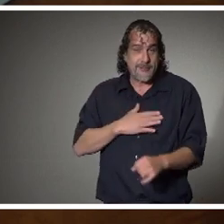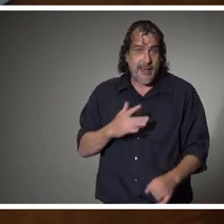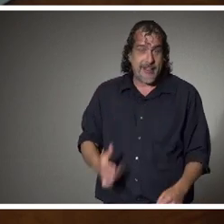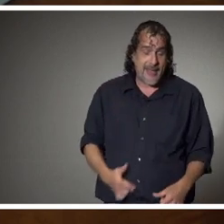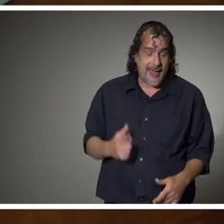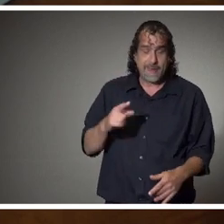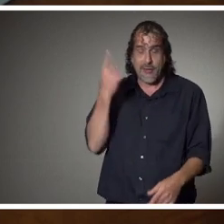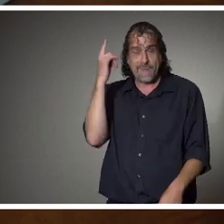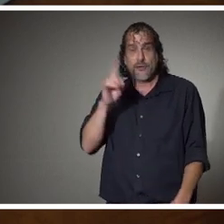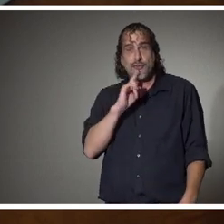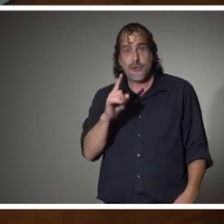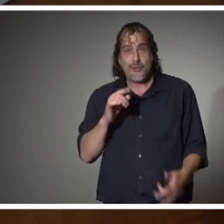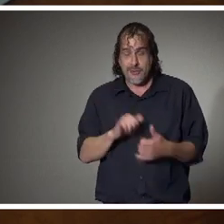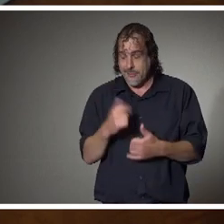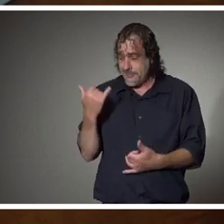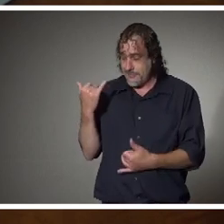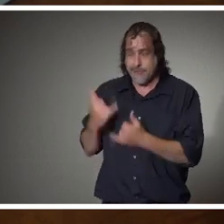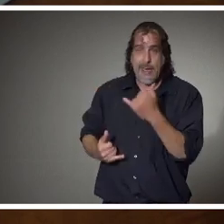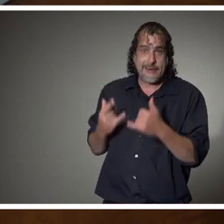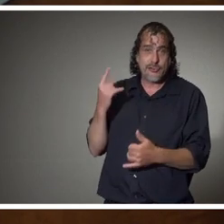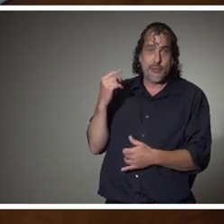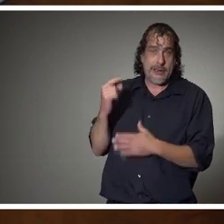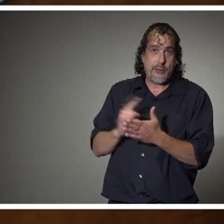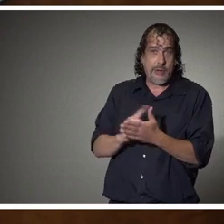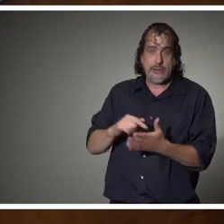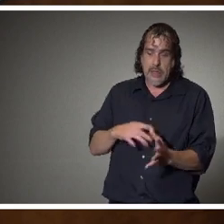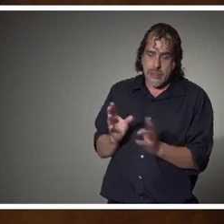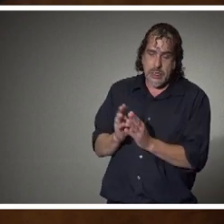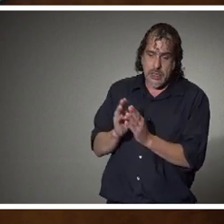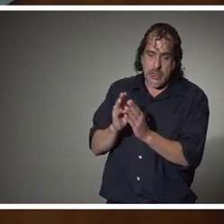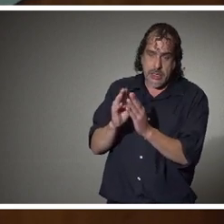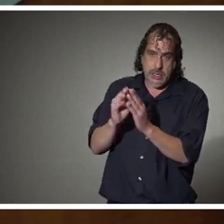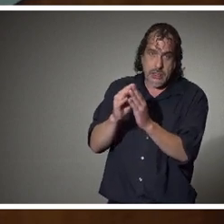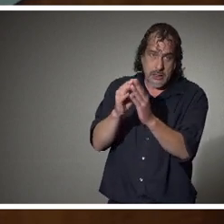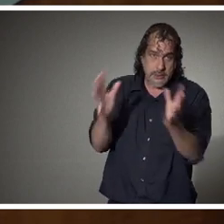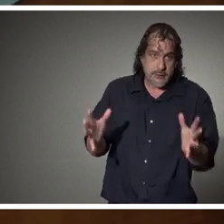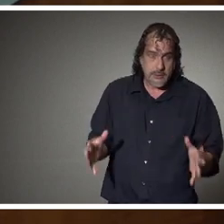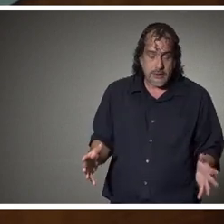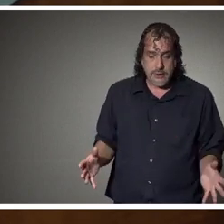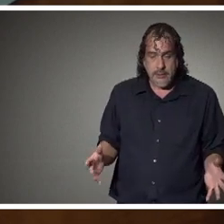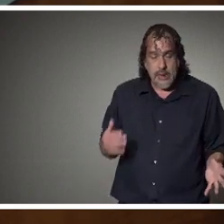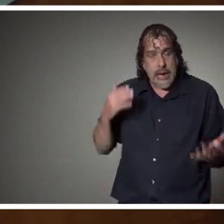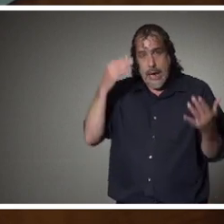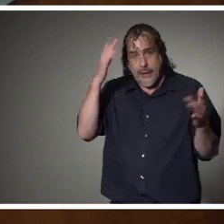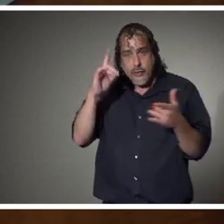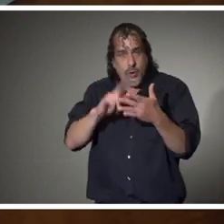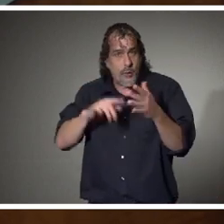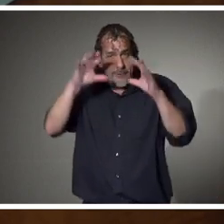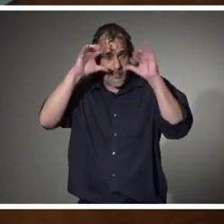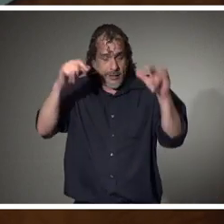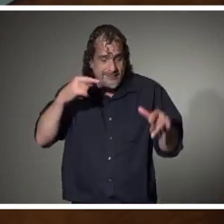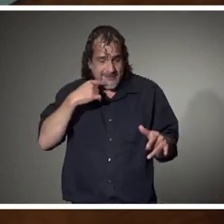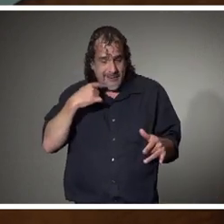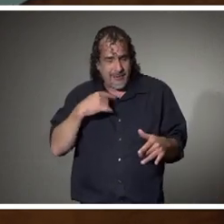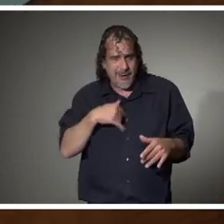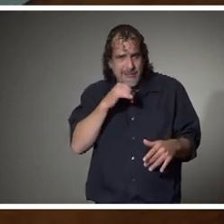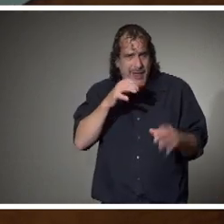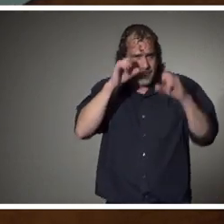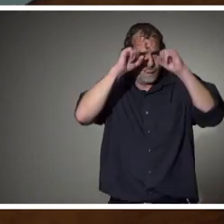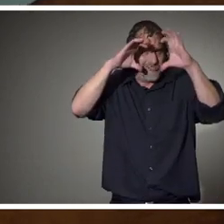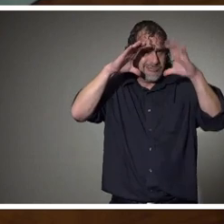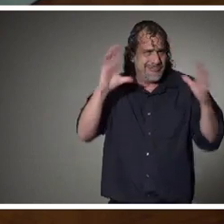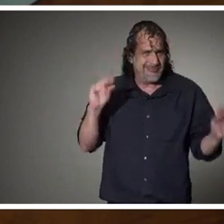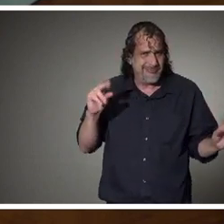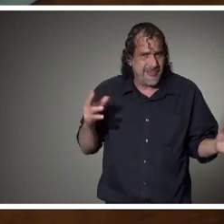last 20 weeks. So I don't know exactly what the president said, but I'm not surprised that he said that. If you'll recall, back in the